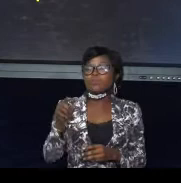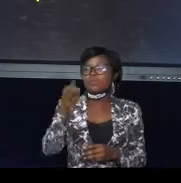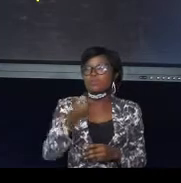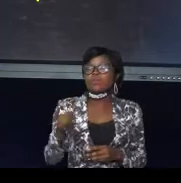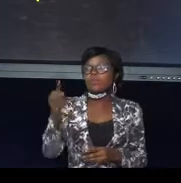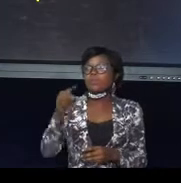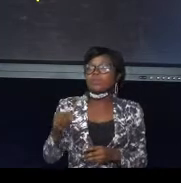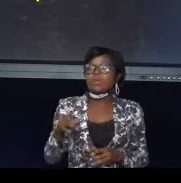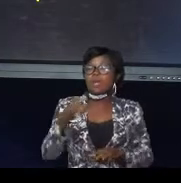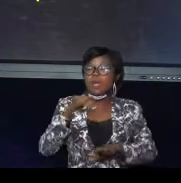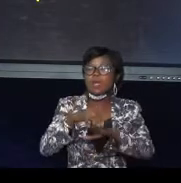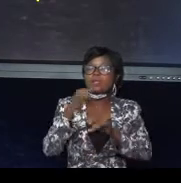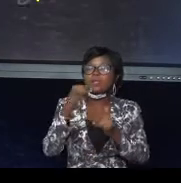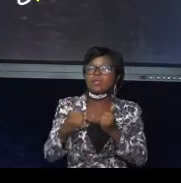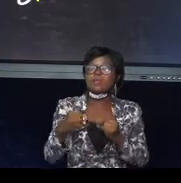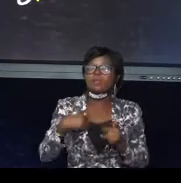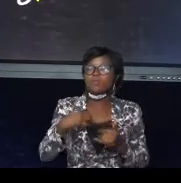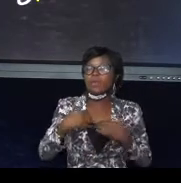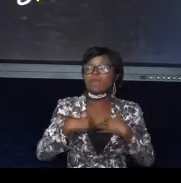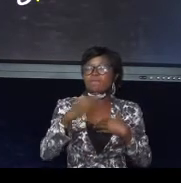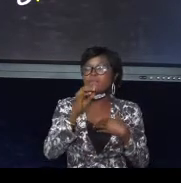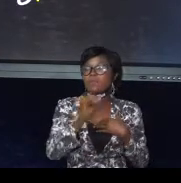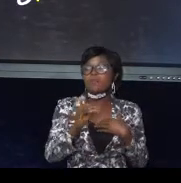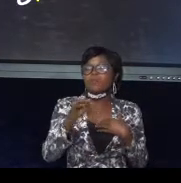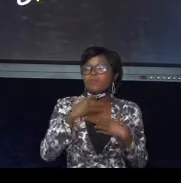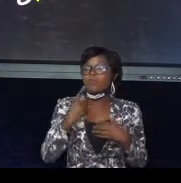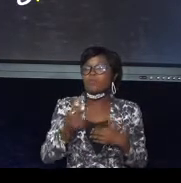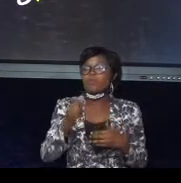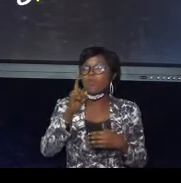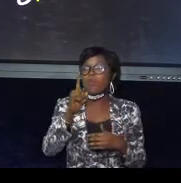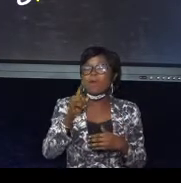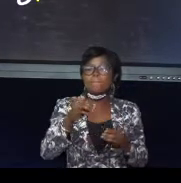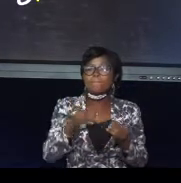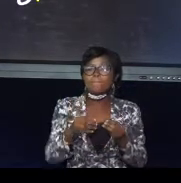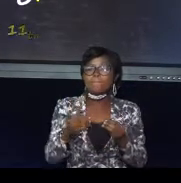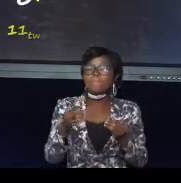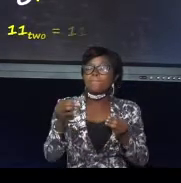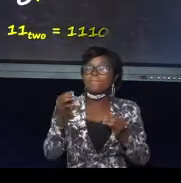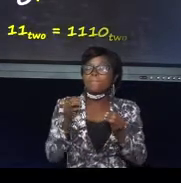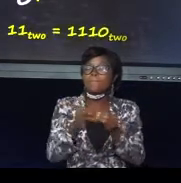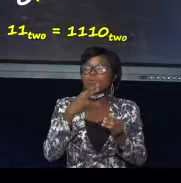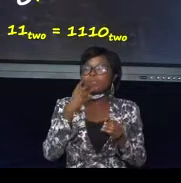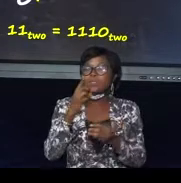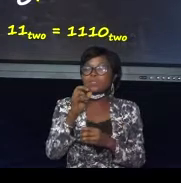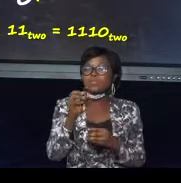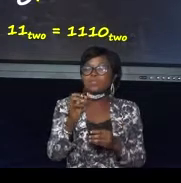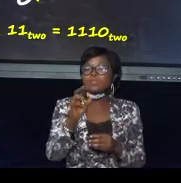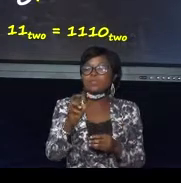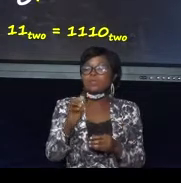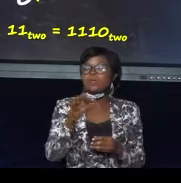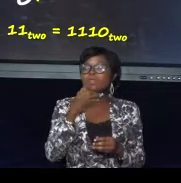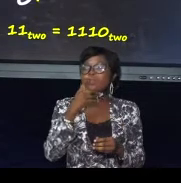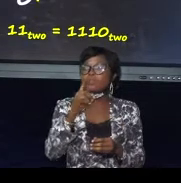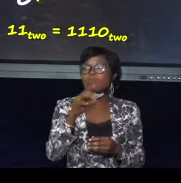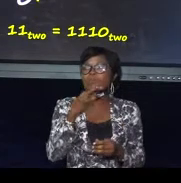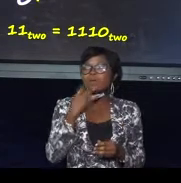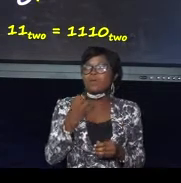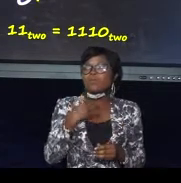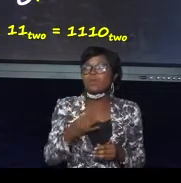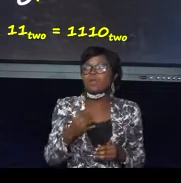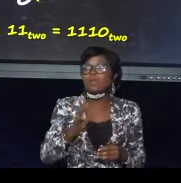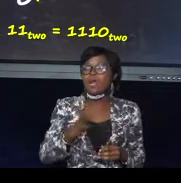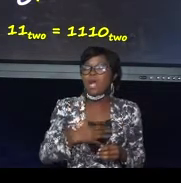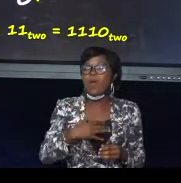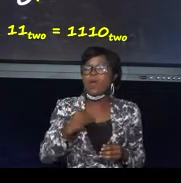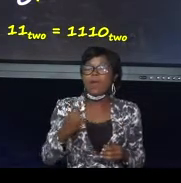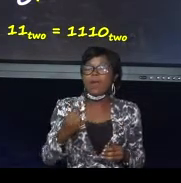diagonally. So at the end here we have 0, at the end here we have 1 plus 0 is 1, 1 plus 0 is 1, and here we have 1. So we read our numbers this